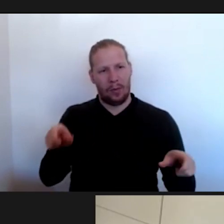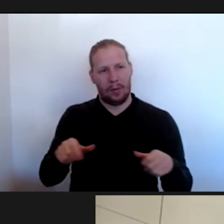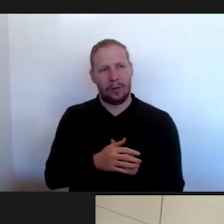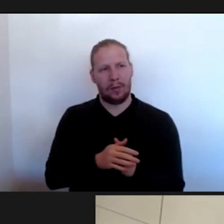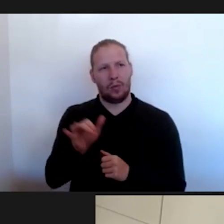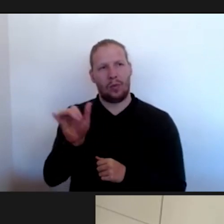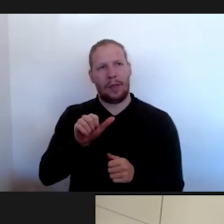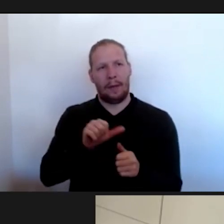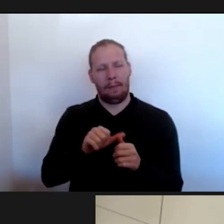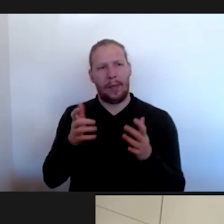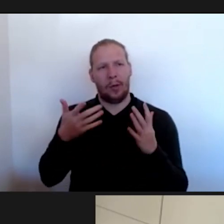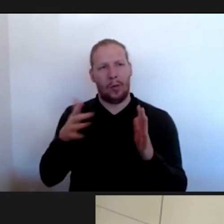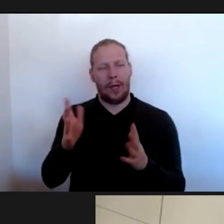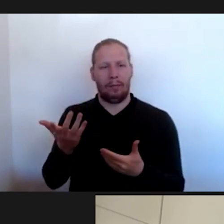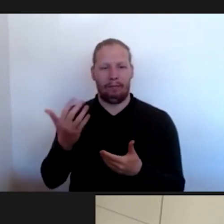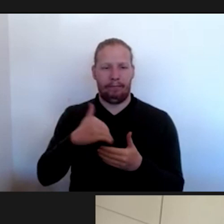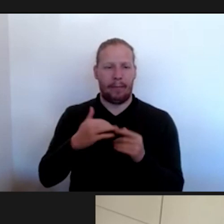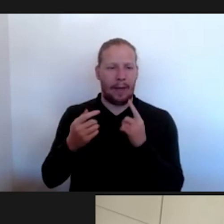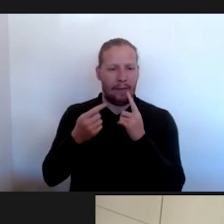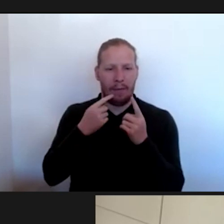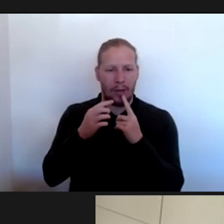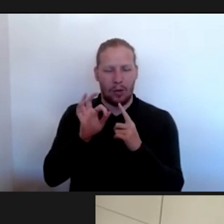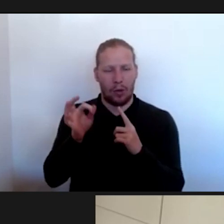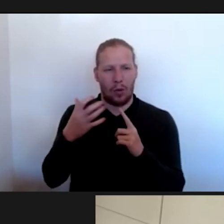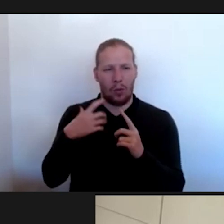the research questions too much?